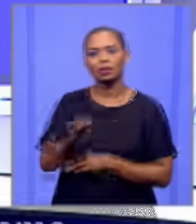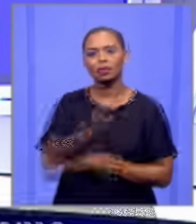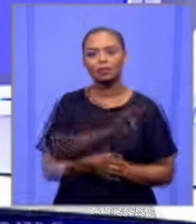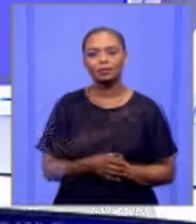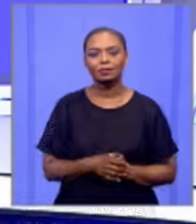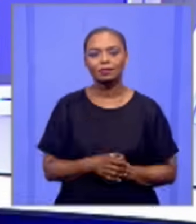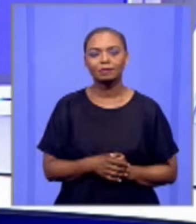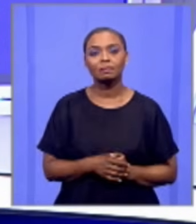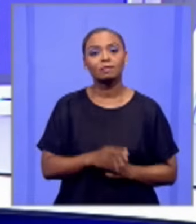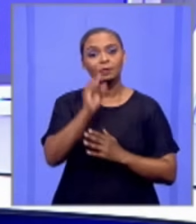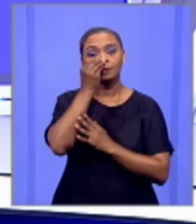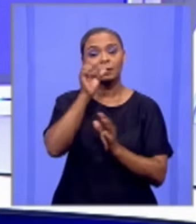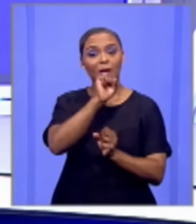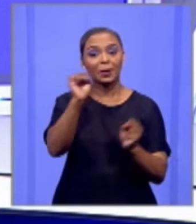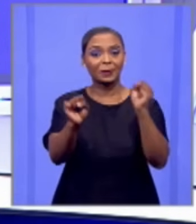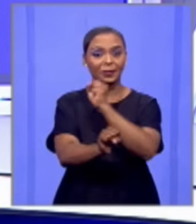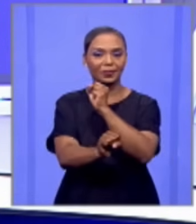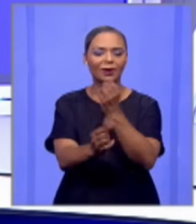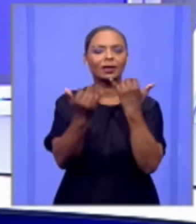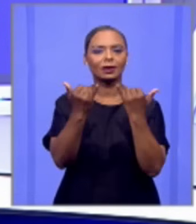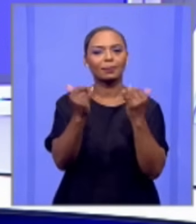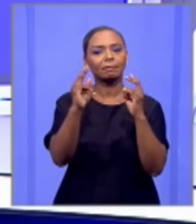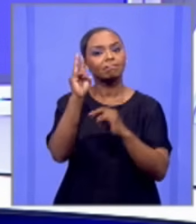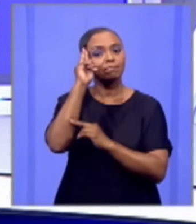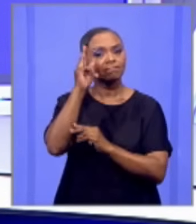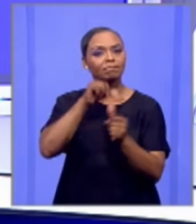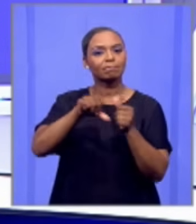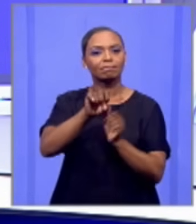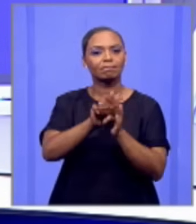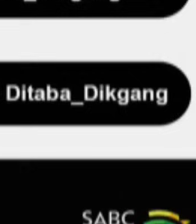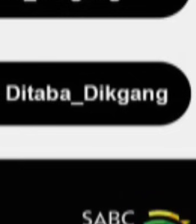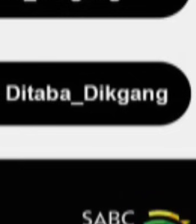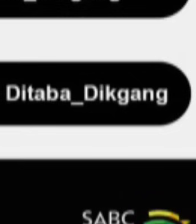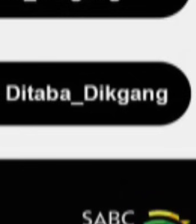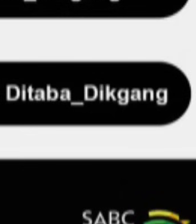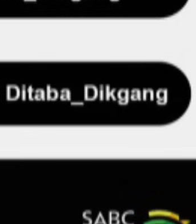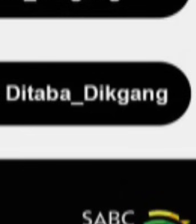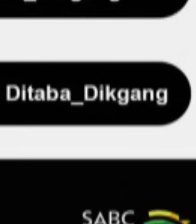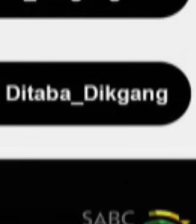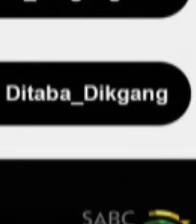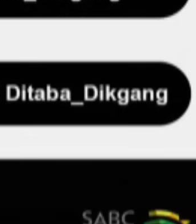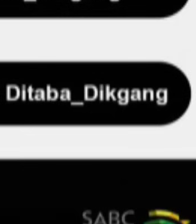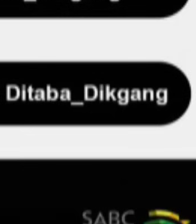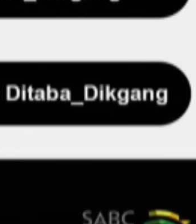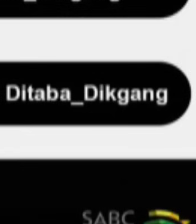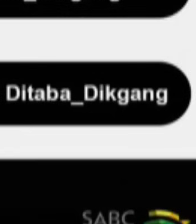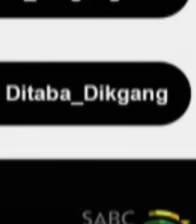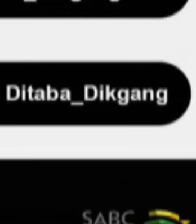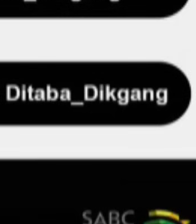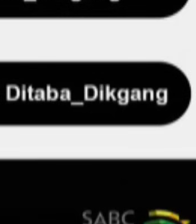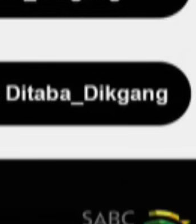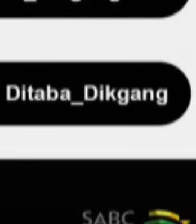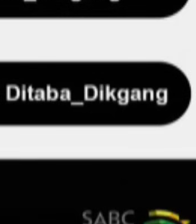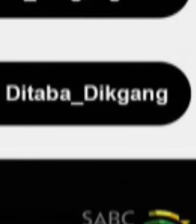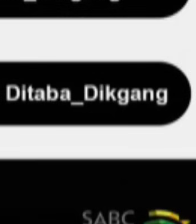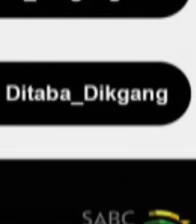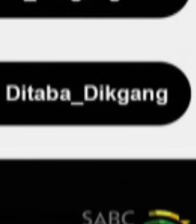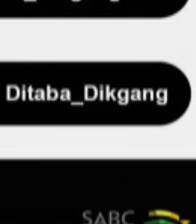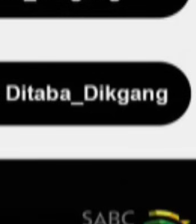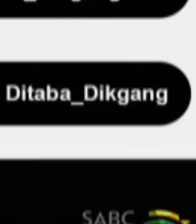2-0. Bagešo di felela mo gopolang gore ditaba tša rena di a hwetšagala go app ya SABC Plus le go marangrang